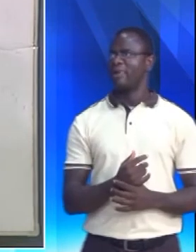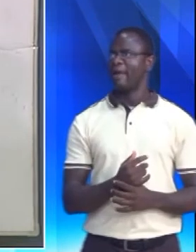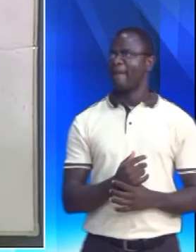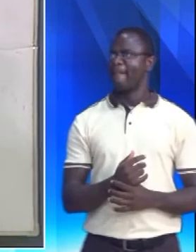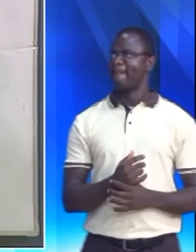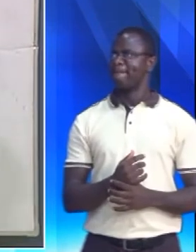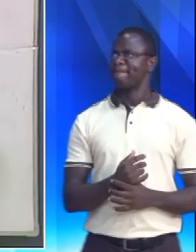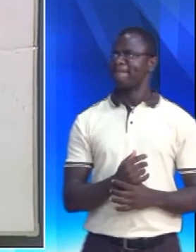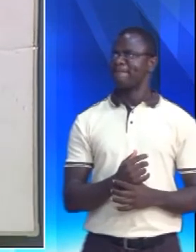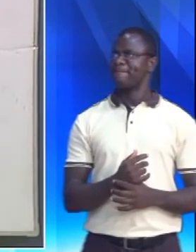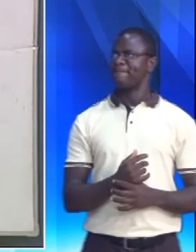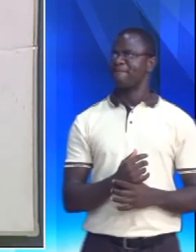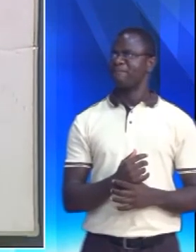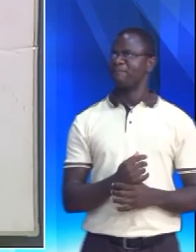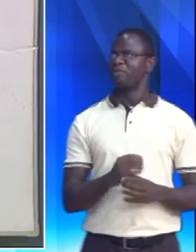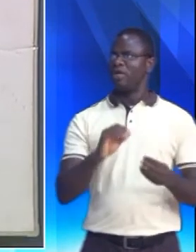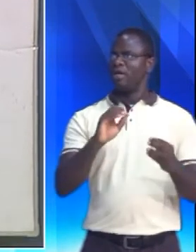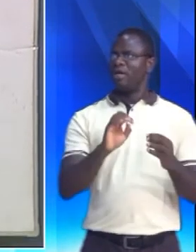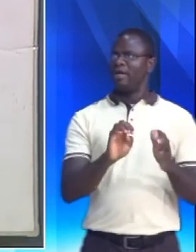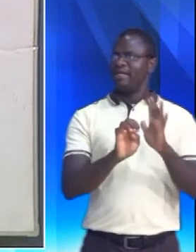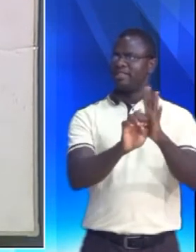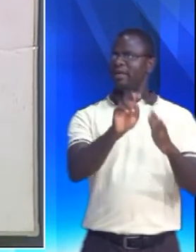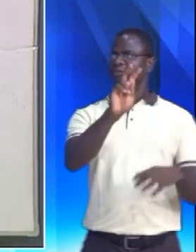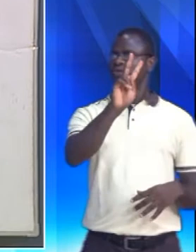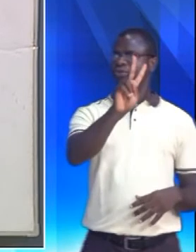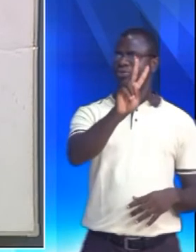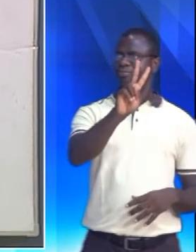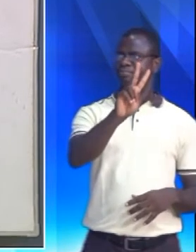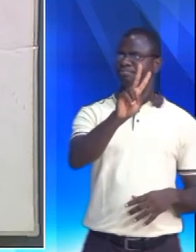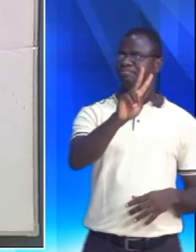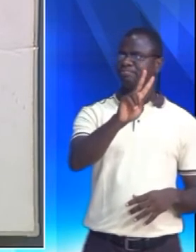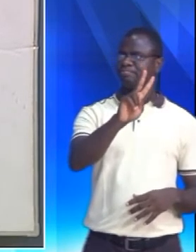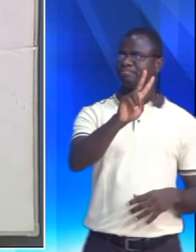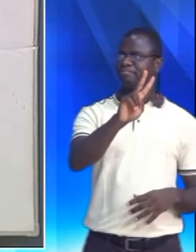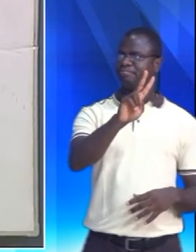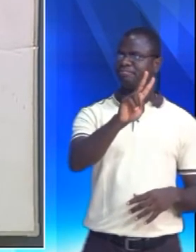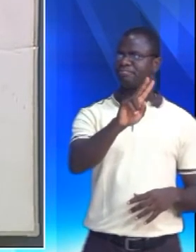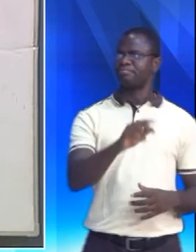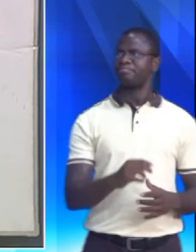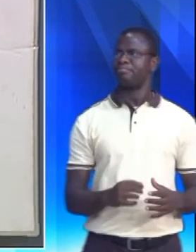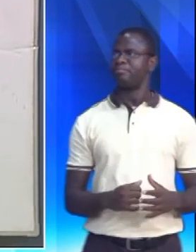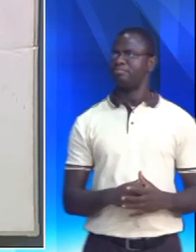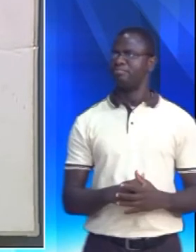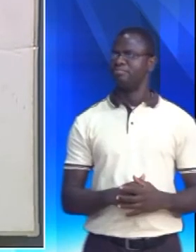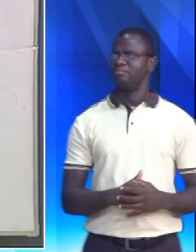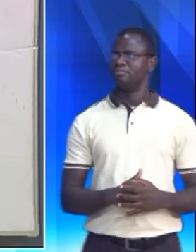particular example. Now, example number 2.